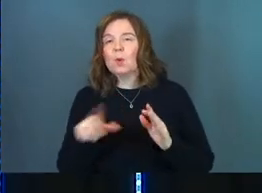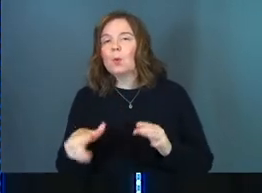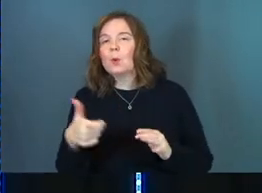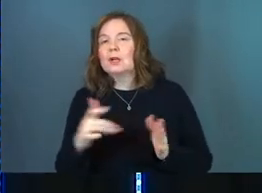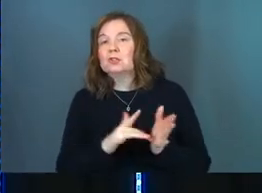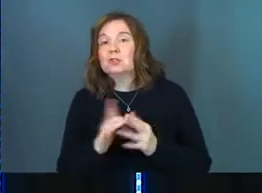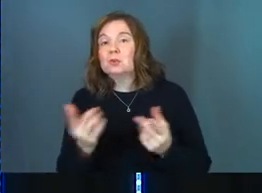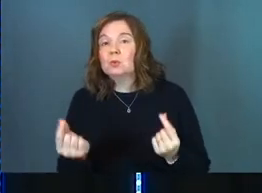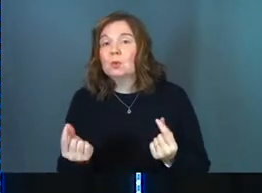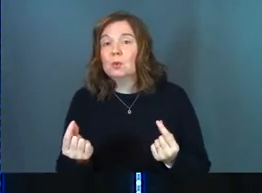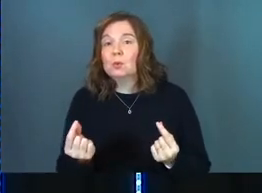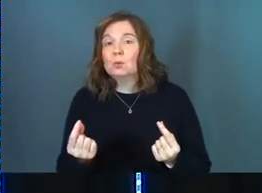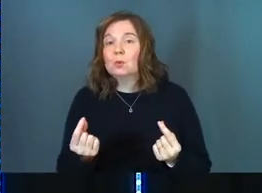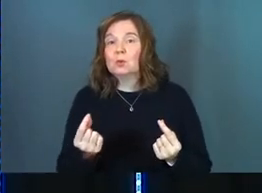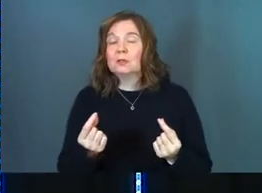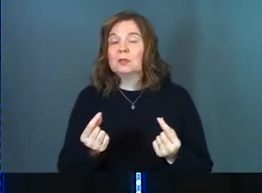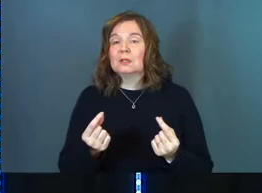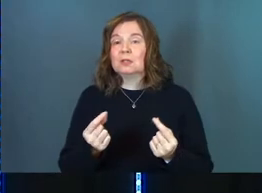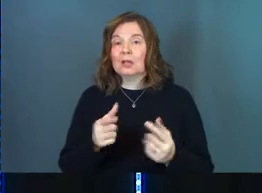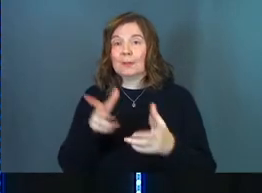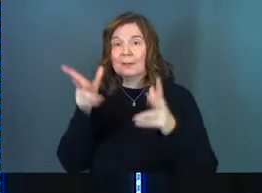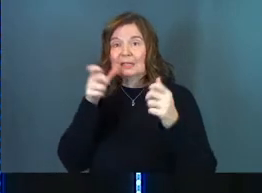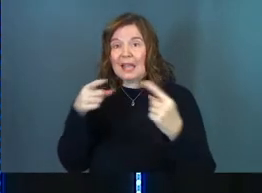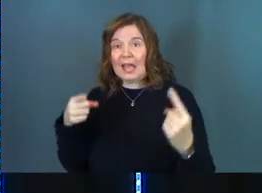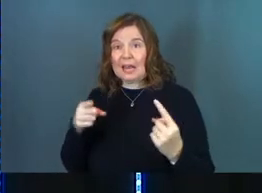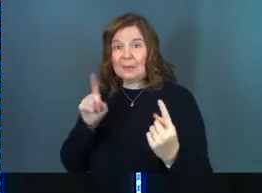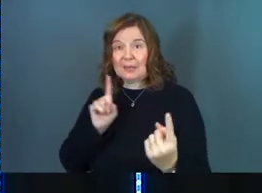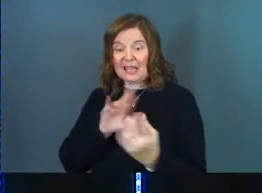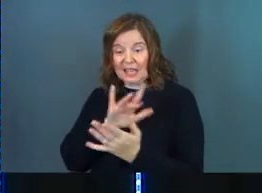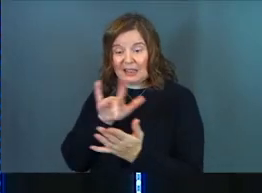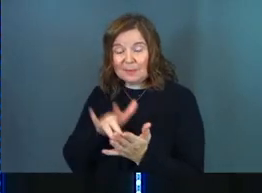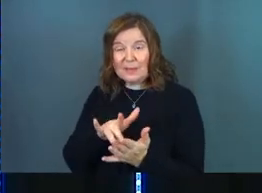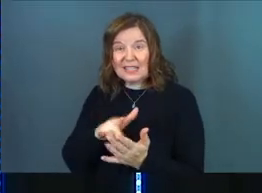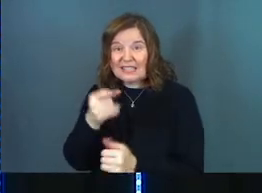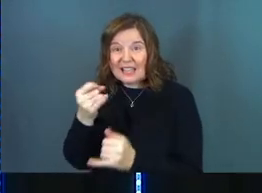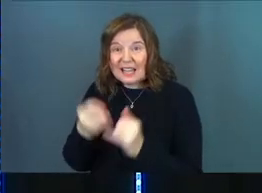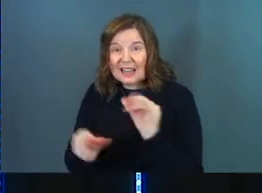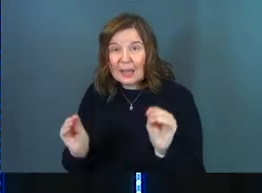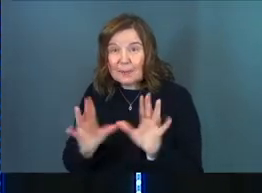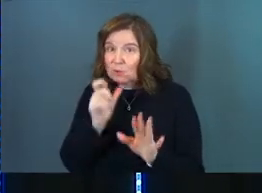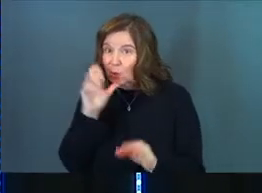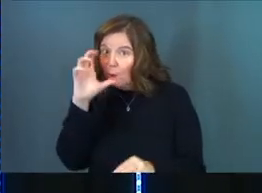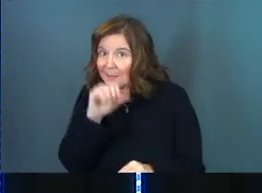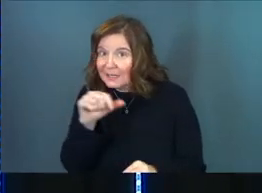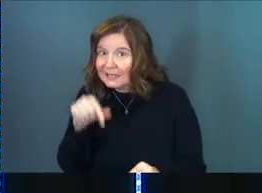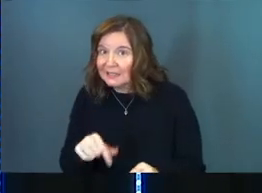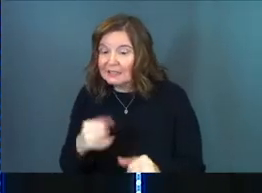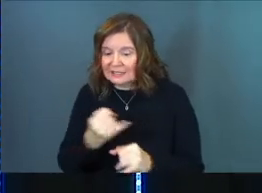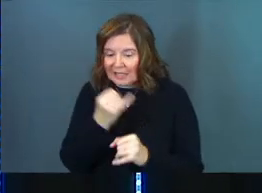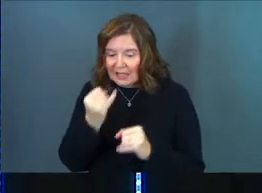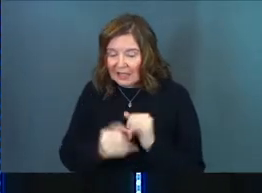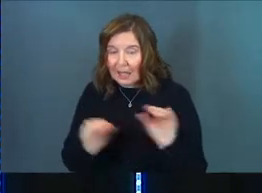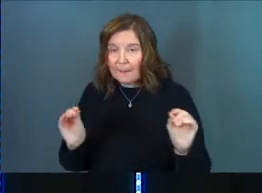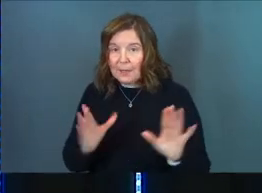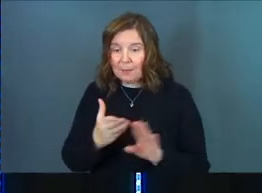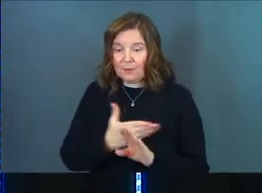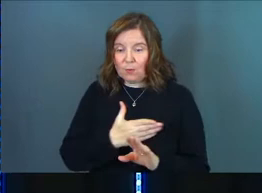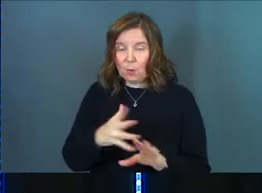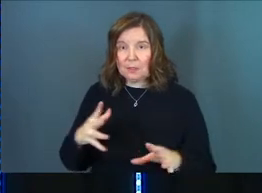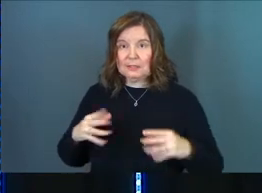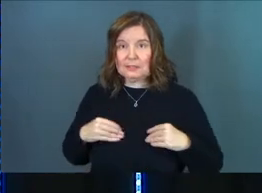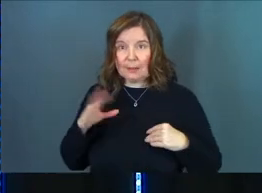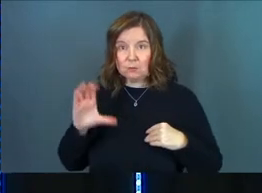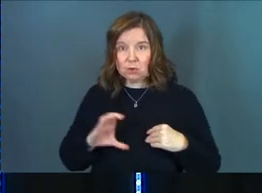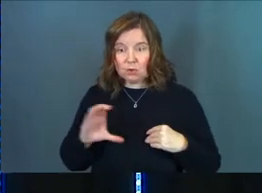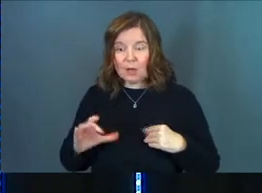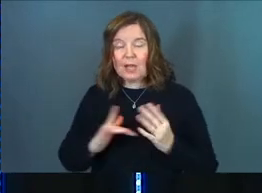what else does Jesus do? Jesus comes to an enemy in the midst of the garden. It's his very last miracle. Don't miss this. It's his very last miracle right before he takes the